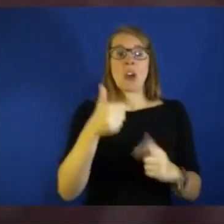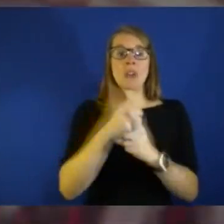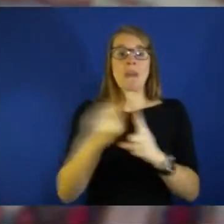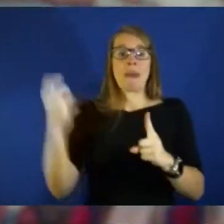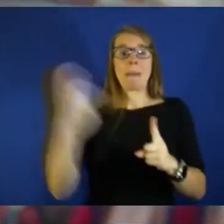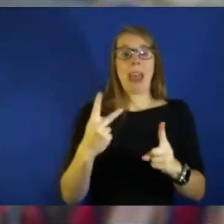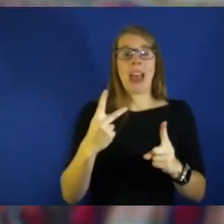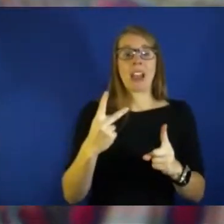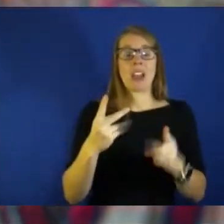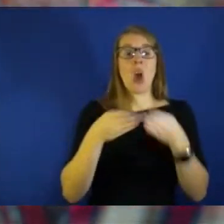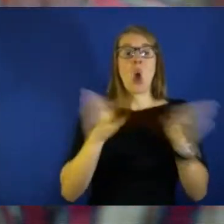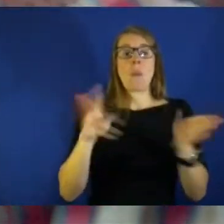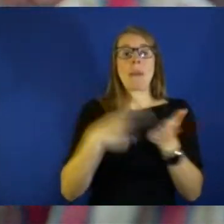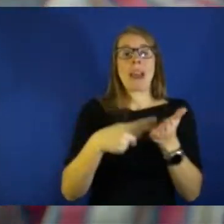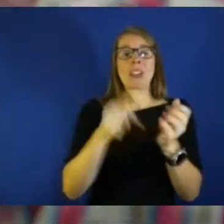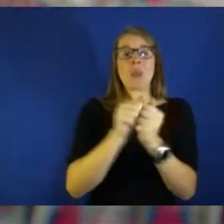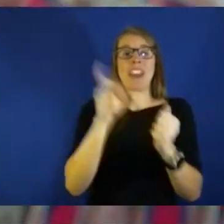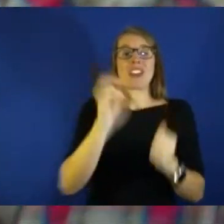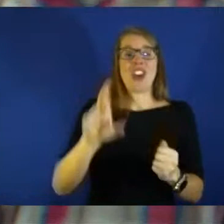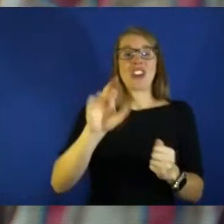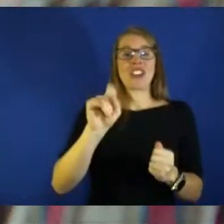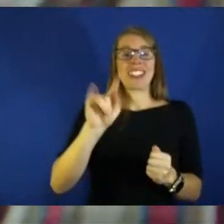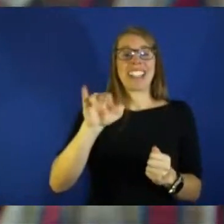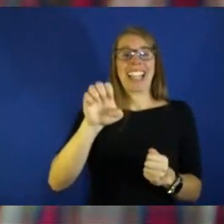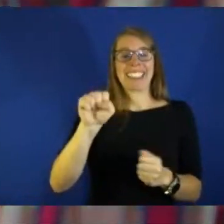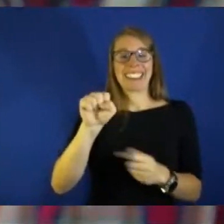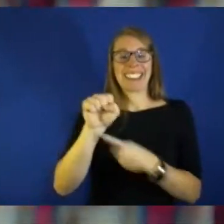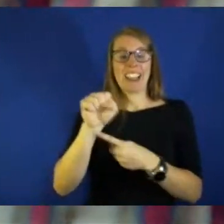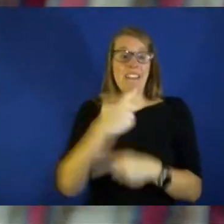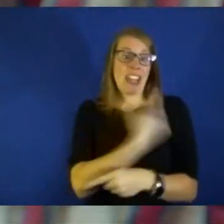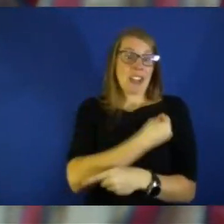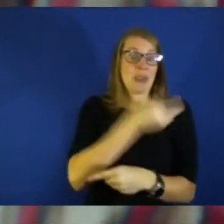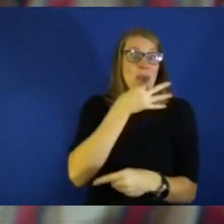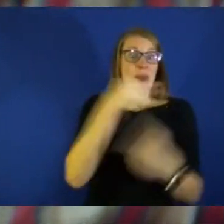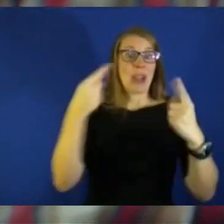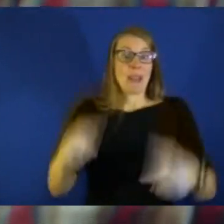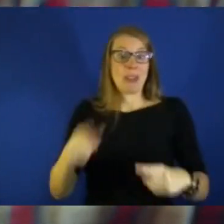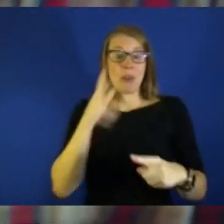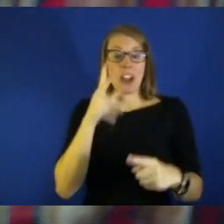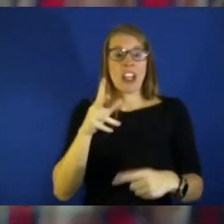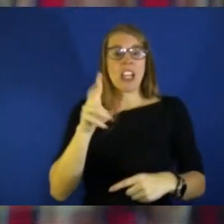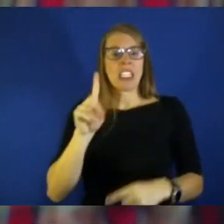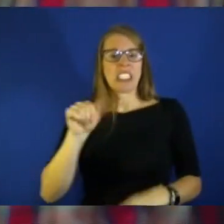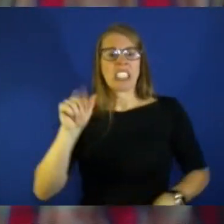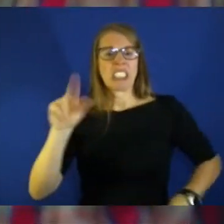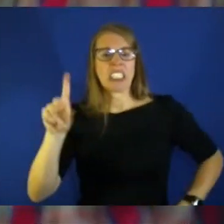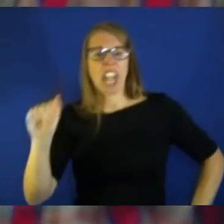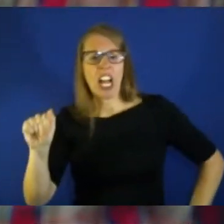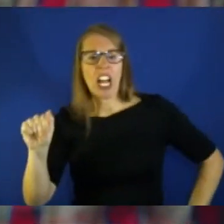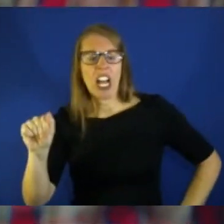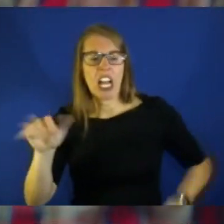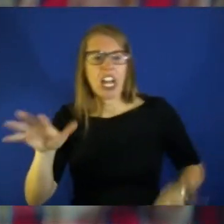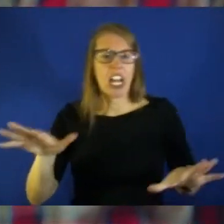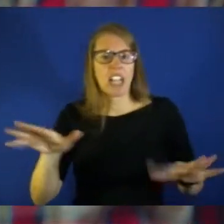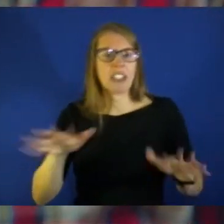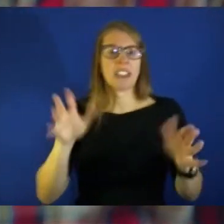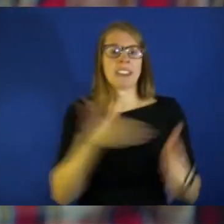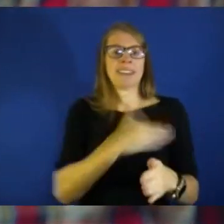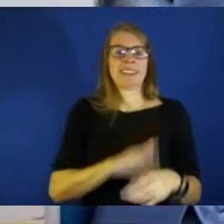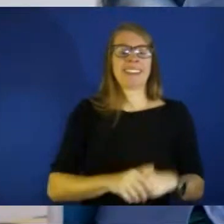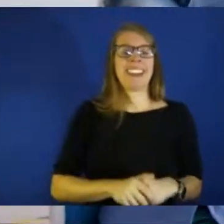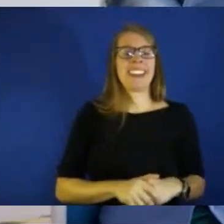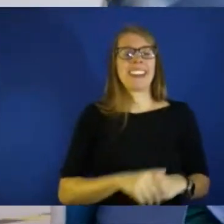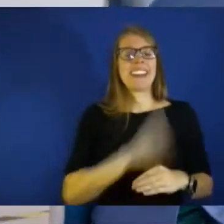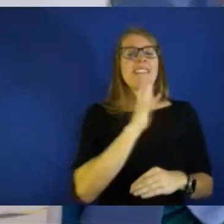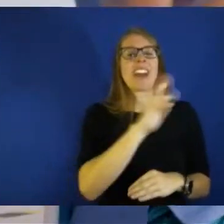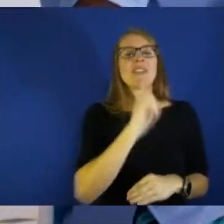Dun, dun, dun. Yep. Vaccines are just around the corner. Dun, dun, dun. Is that what you said? Vaccines just around the corner for kids ages 5 to 11. But